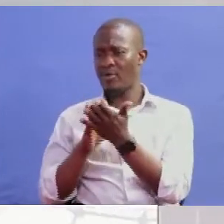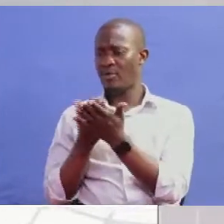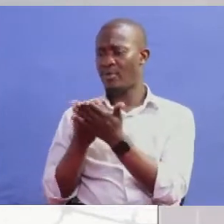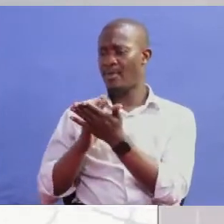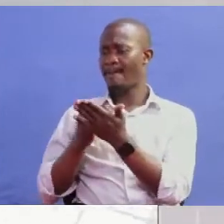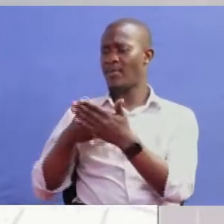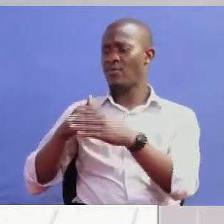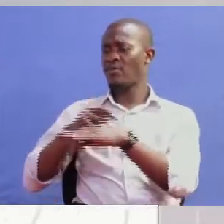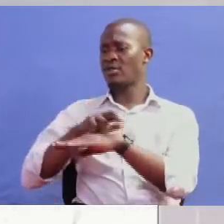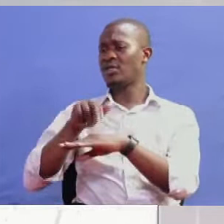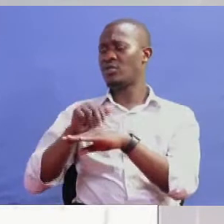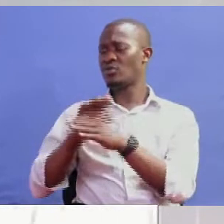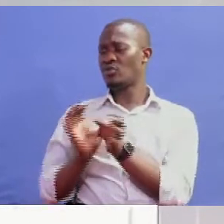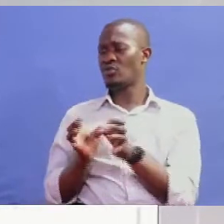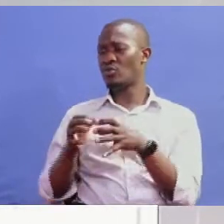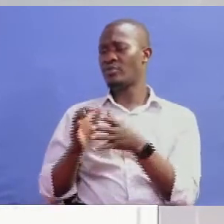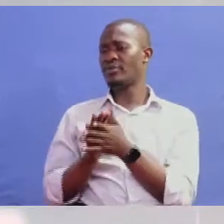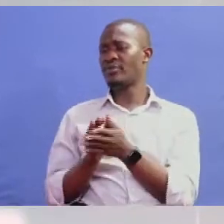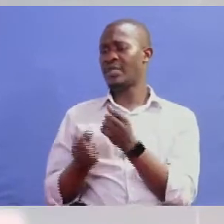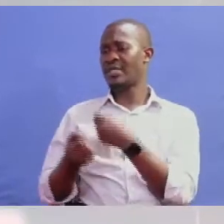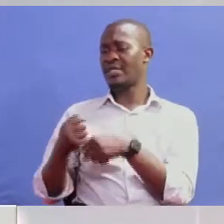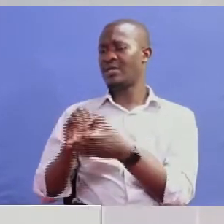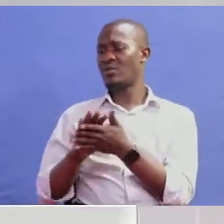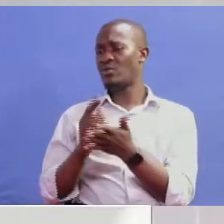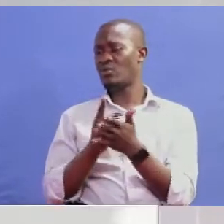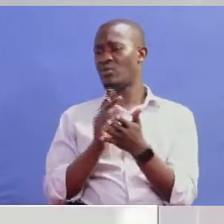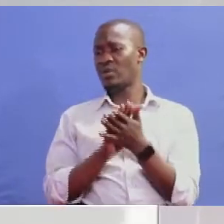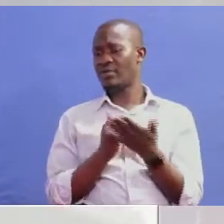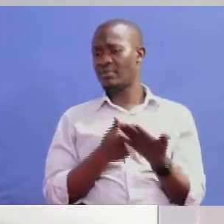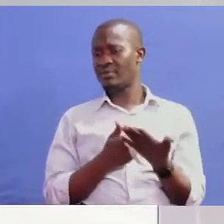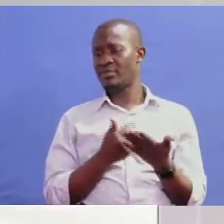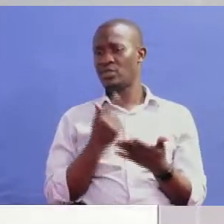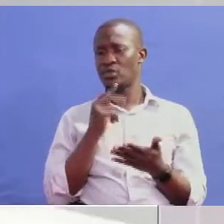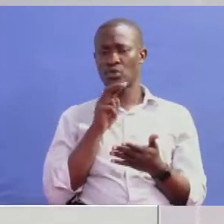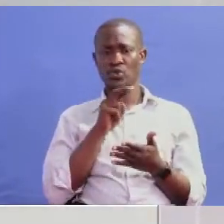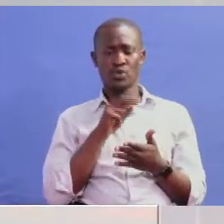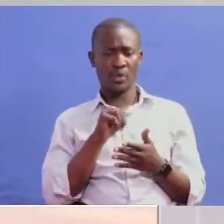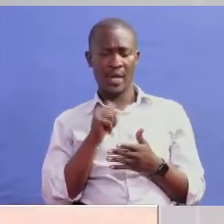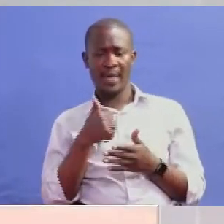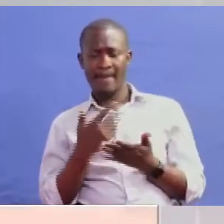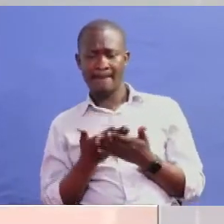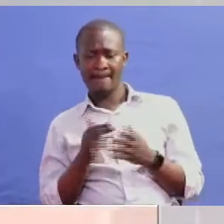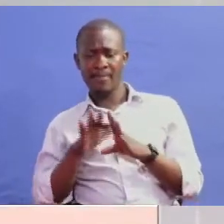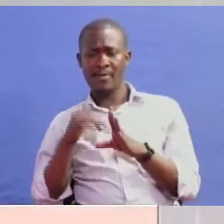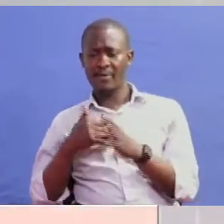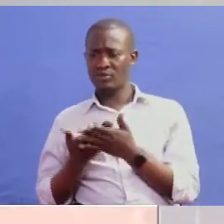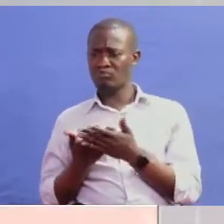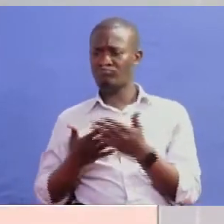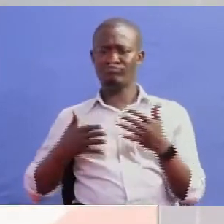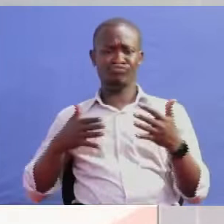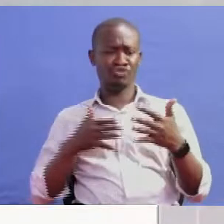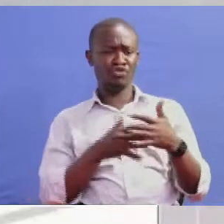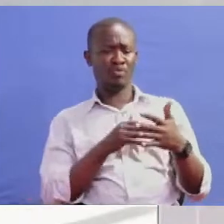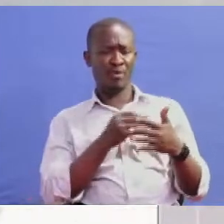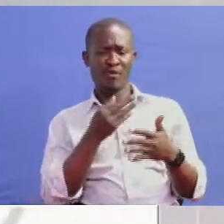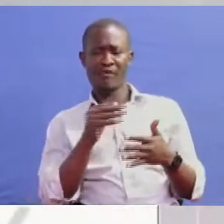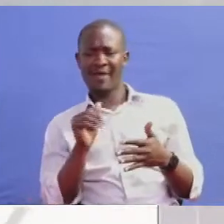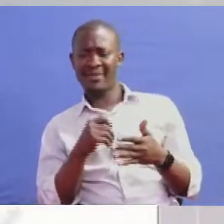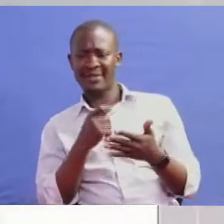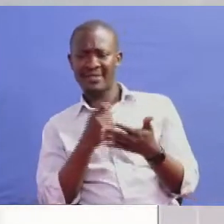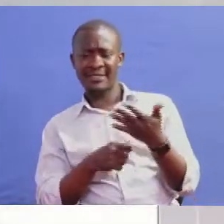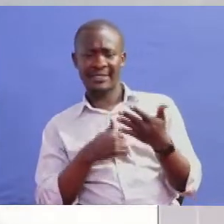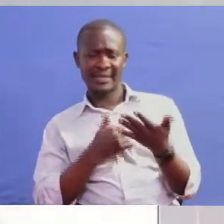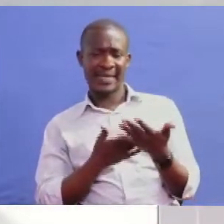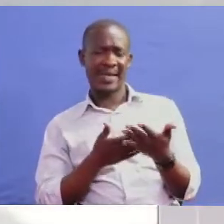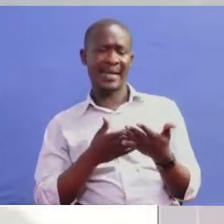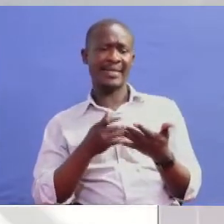Dialogue Committees. The exercise, which kicked off last week, saw some stakeholders propose the abolishment of some taxes and